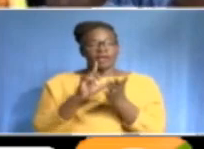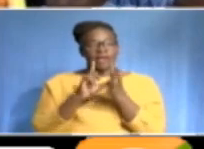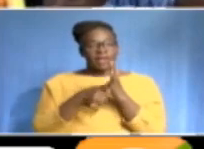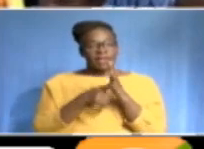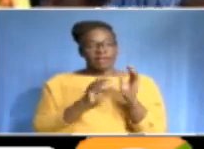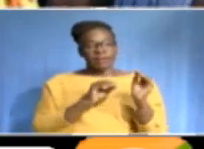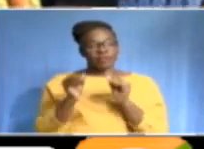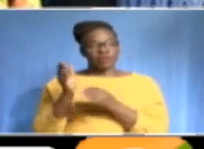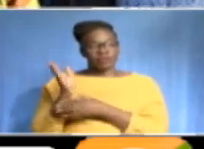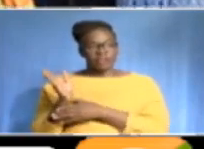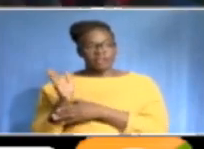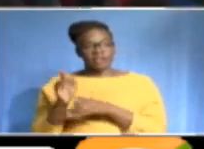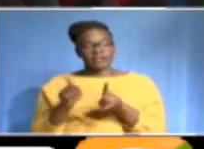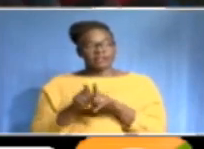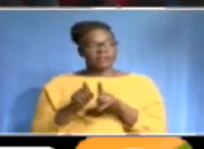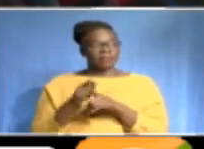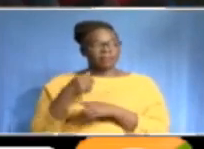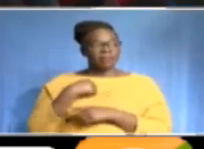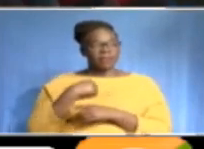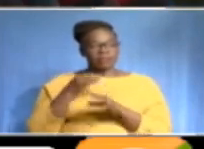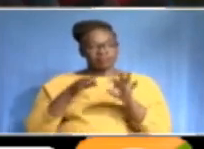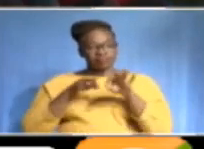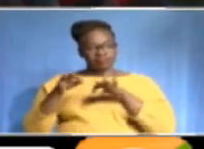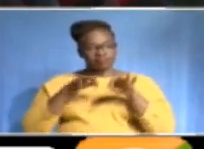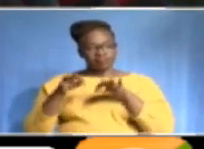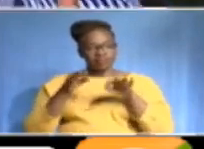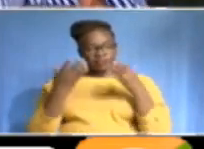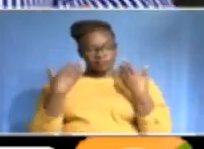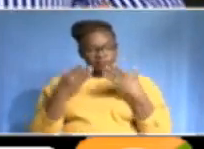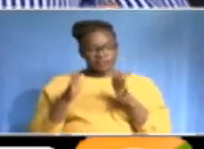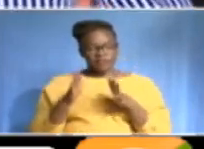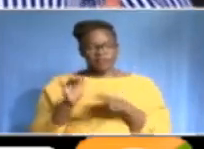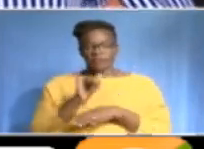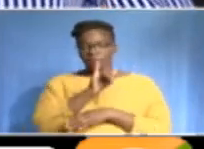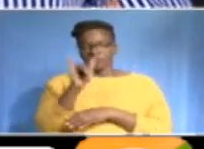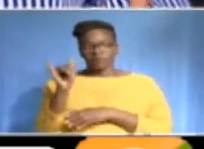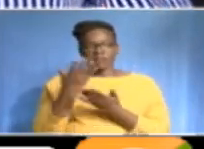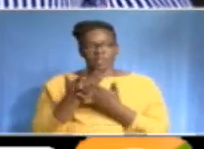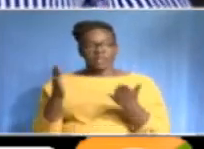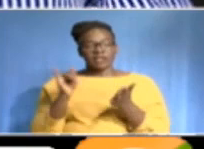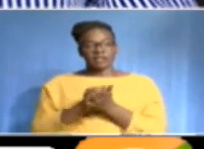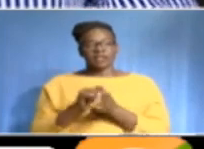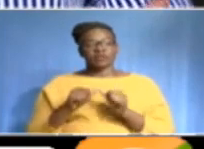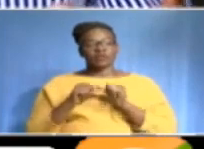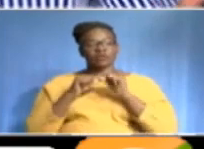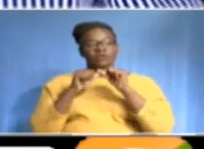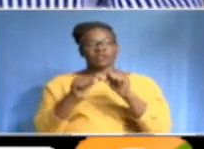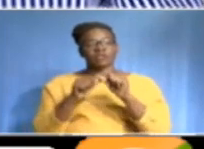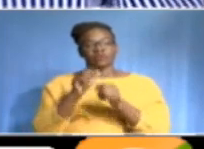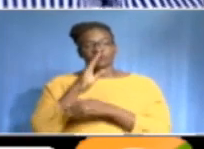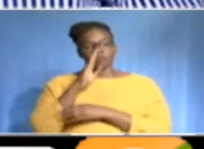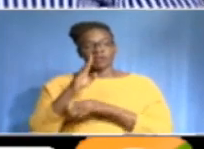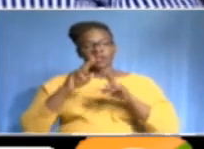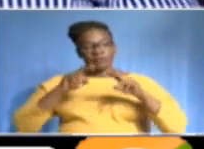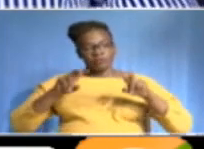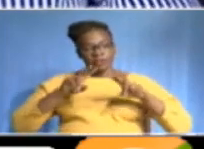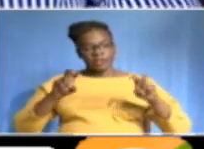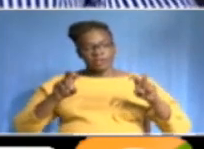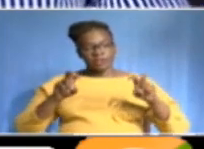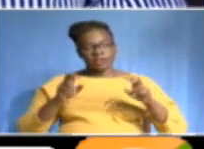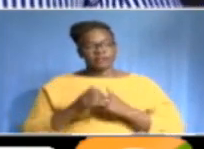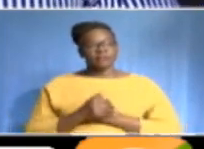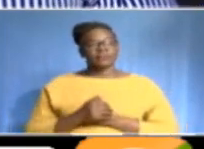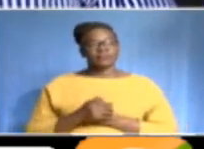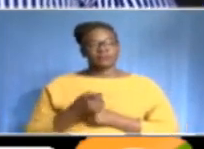and as I have already explained, those are things that are continuing to be investigated, Vicky. So we'll